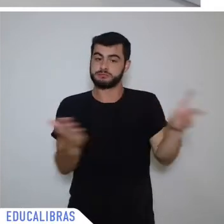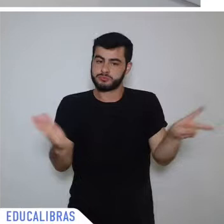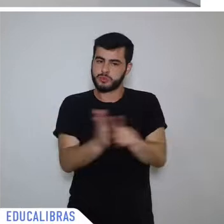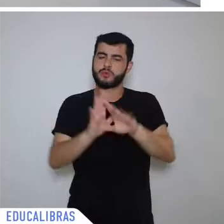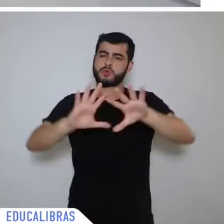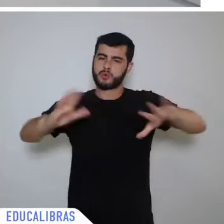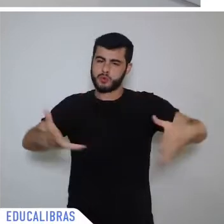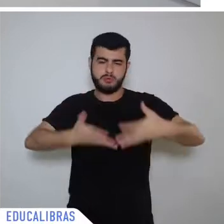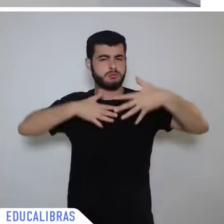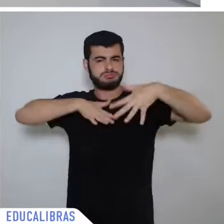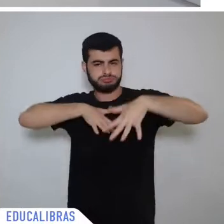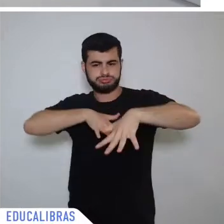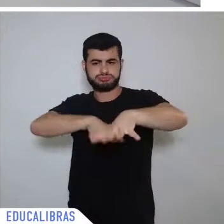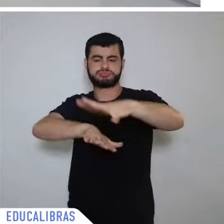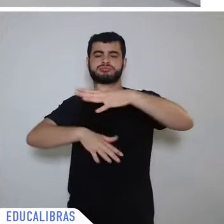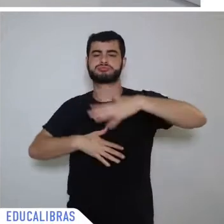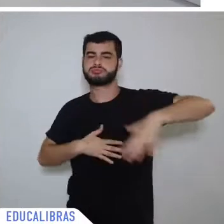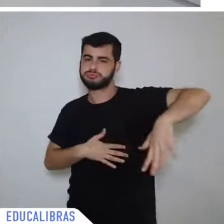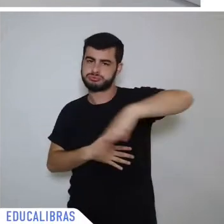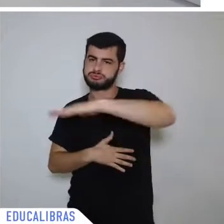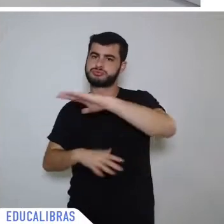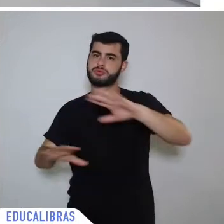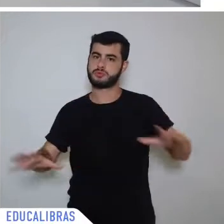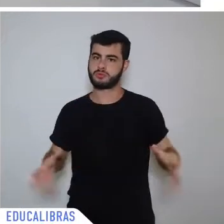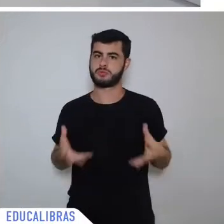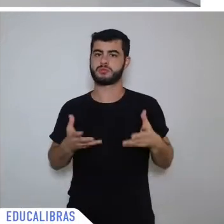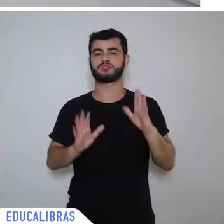women against racism and sexism.